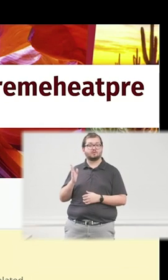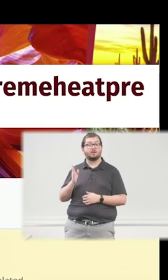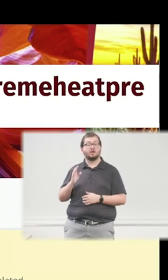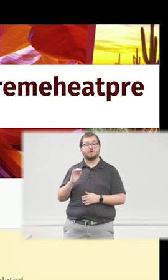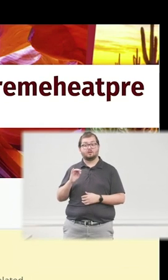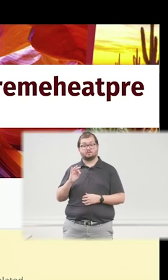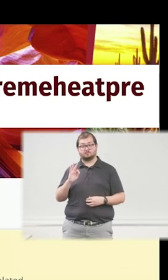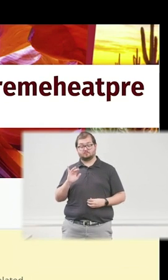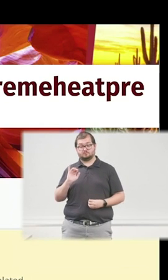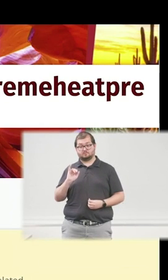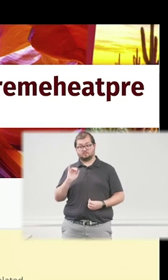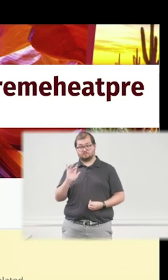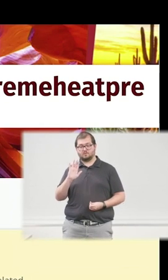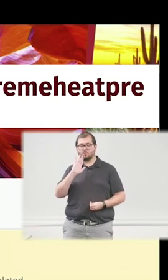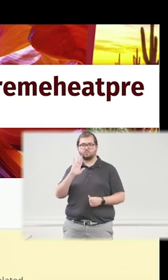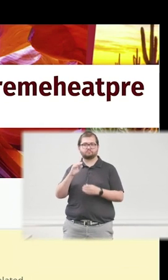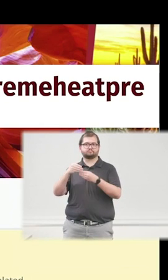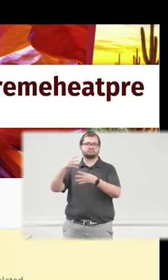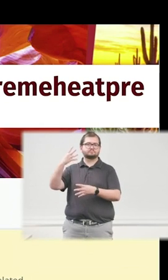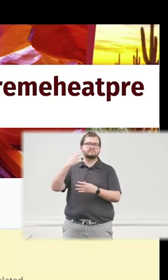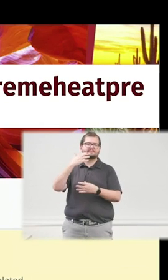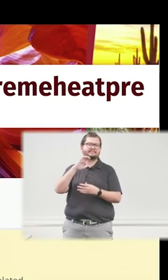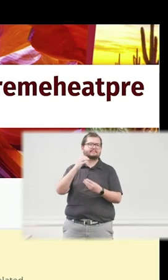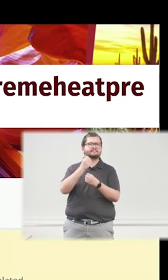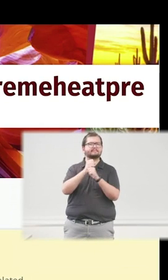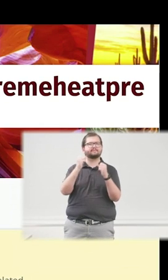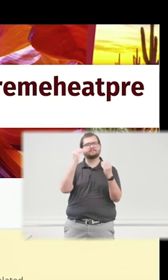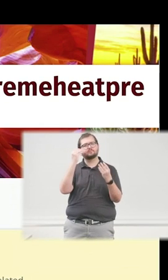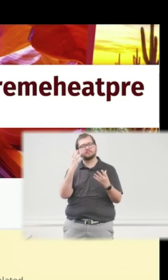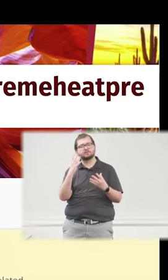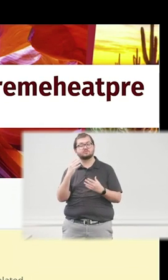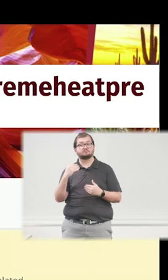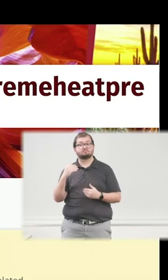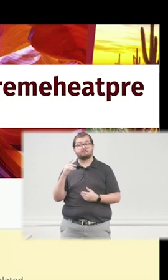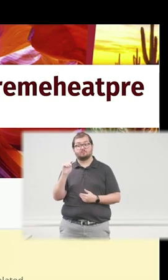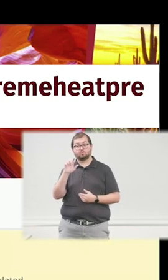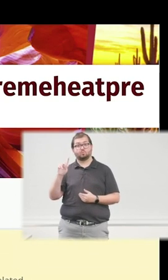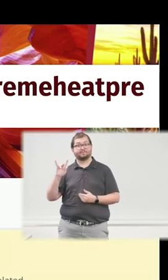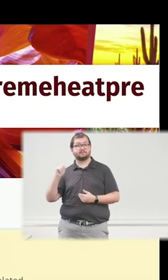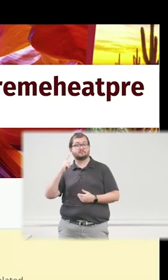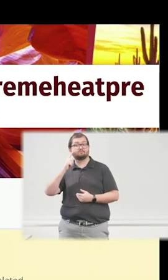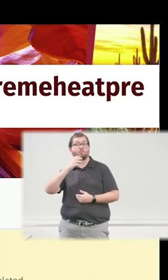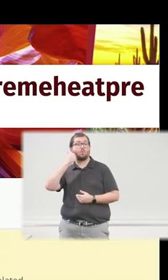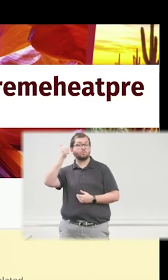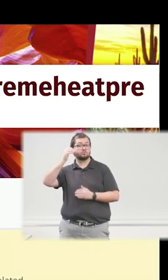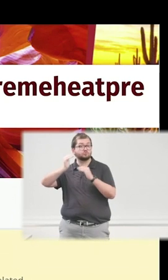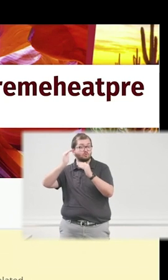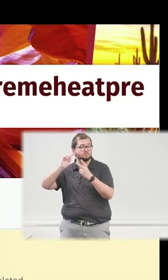our regular heat page where it's all our heat safety information. And on there we have toolkits for older adults,